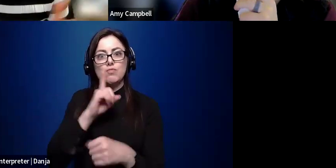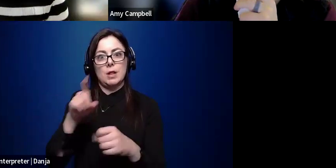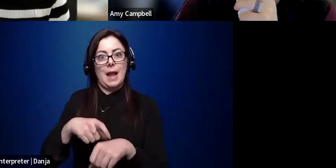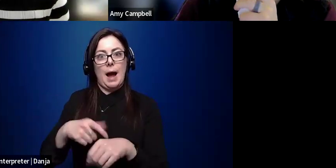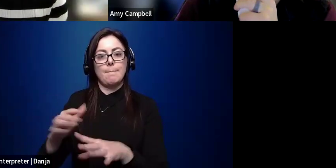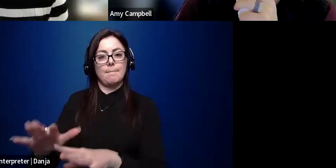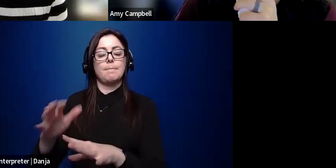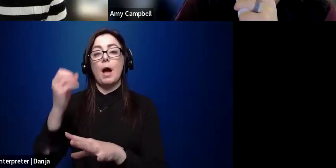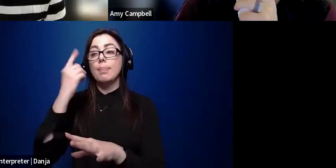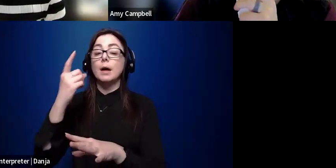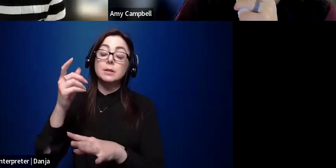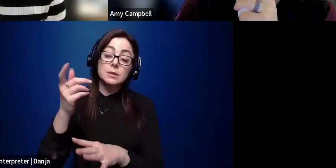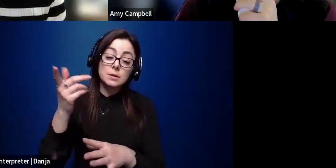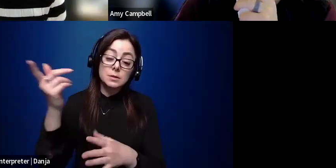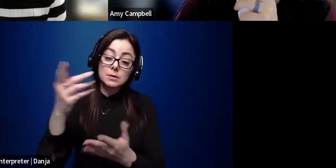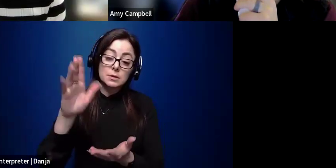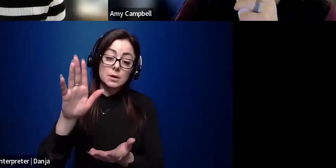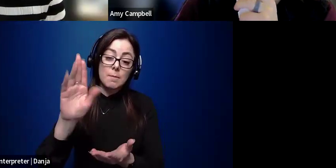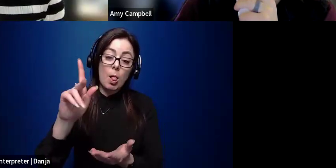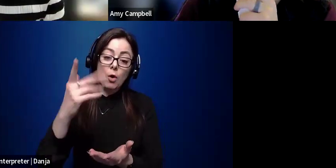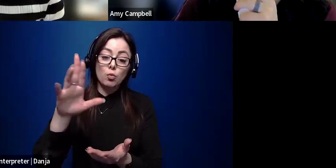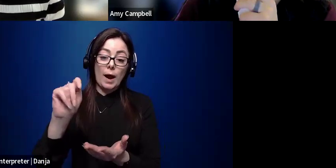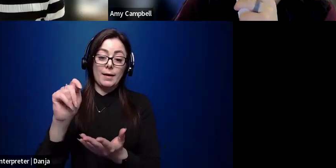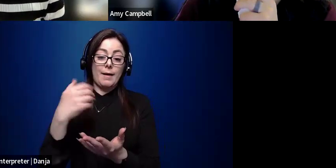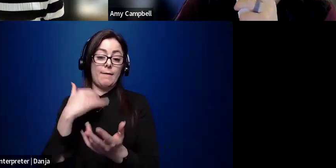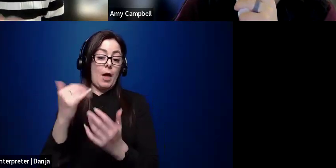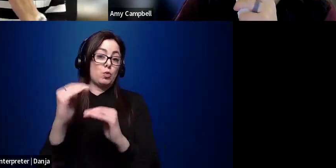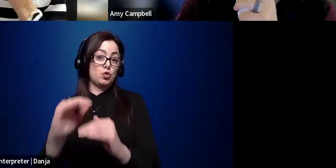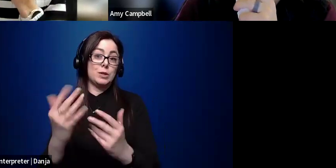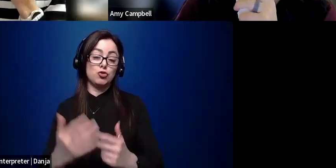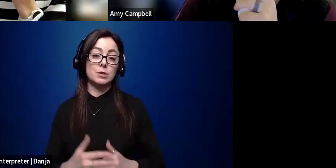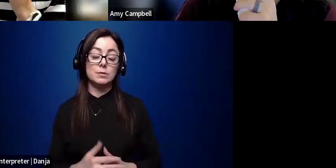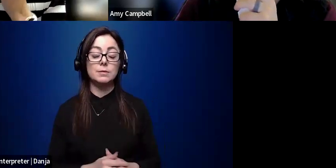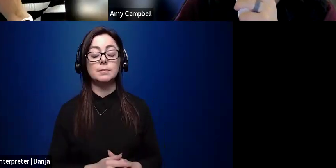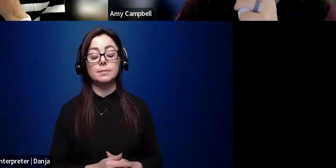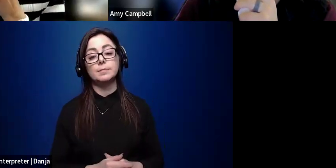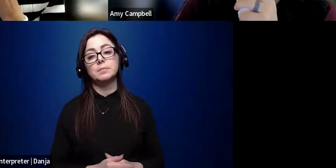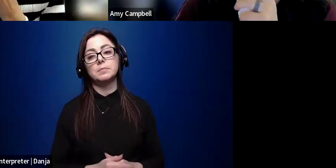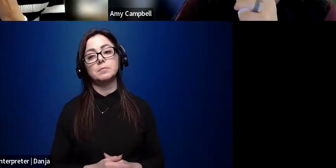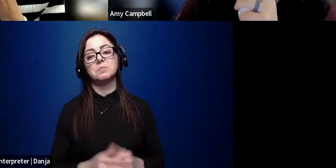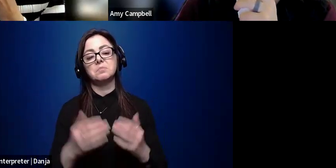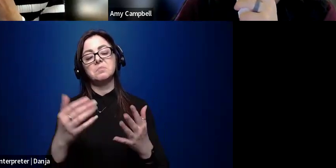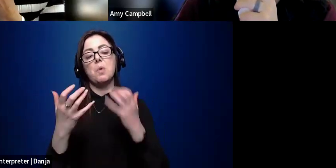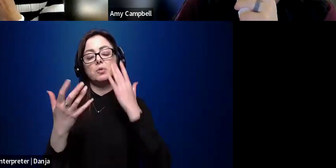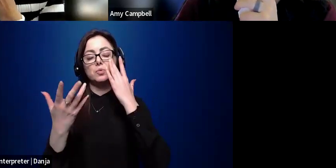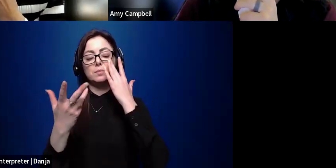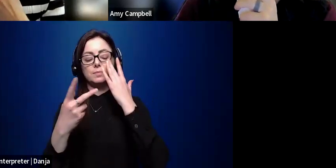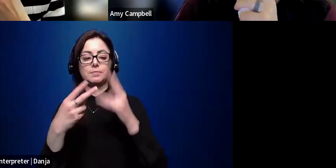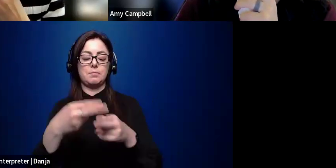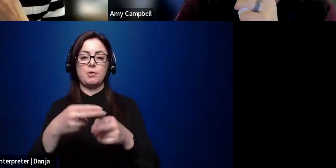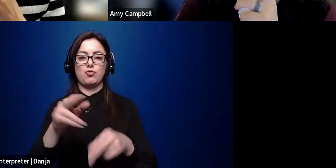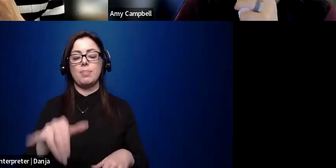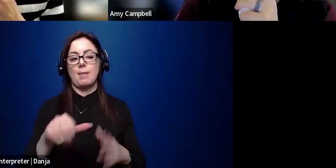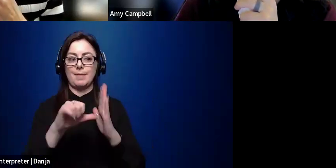it's a huge block grant, but that's, not the point of making cuts. So just wanted to point that out